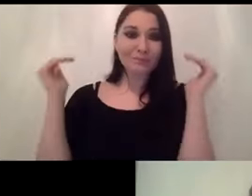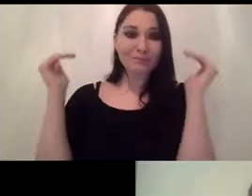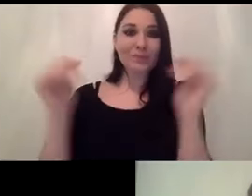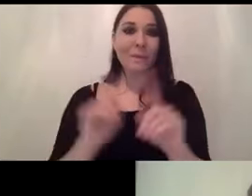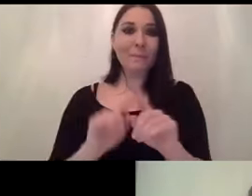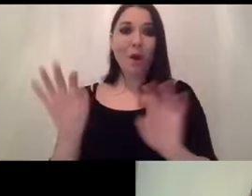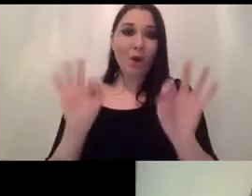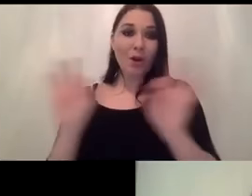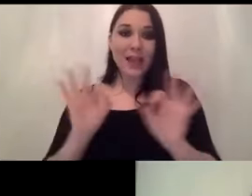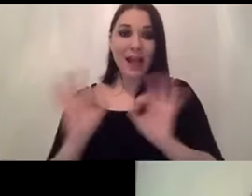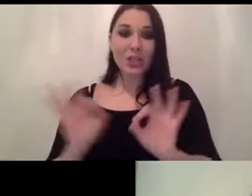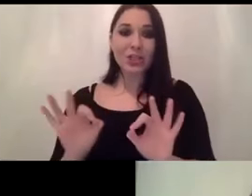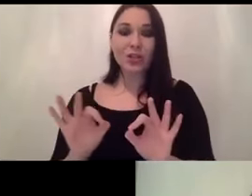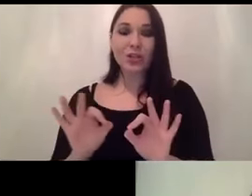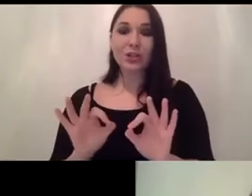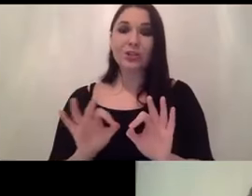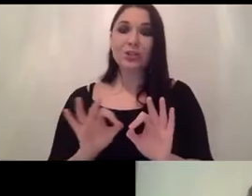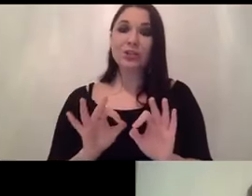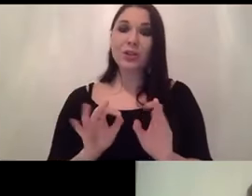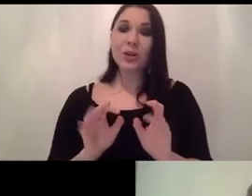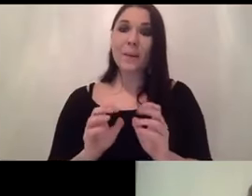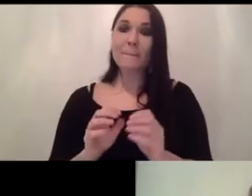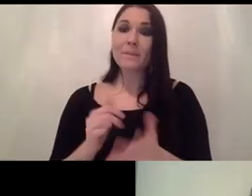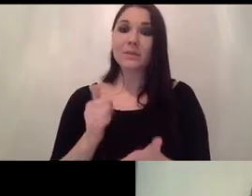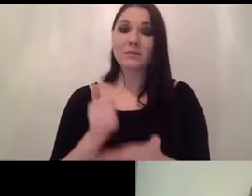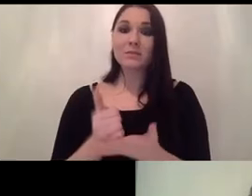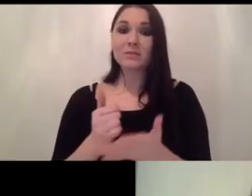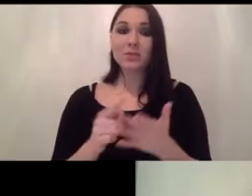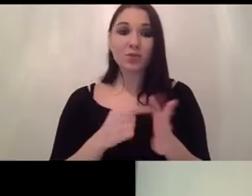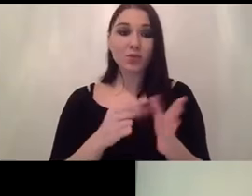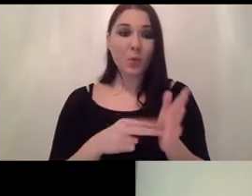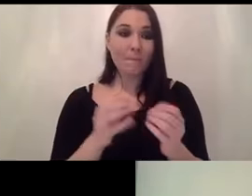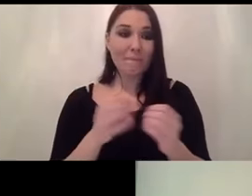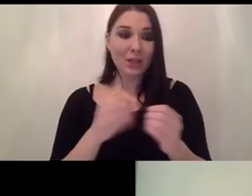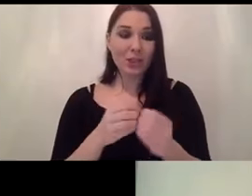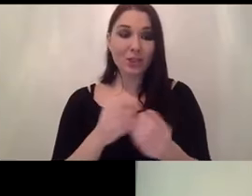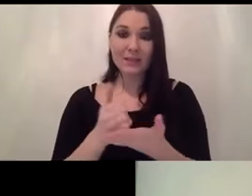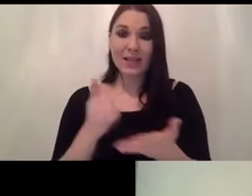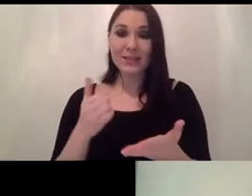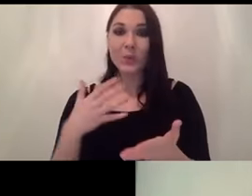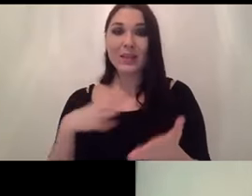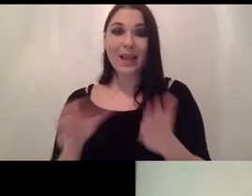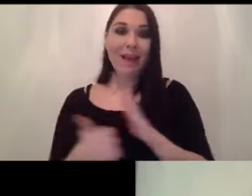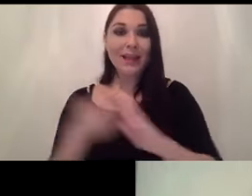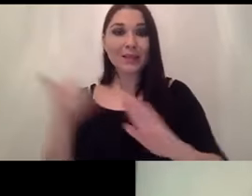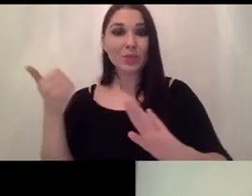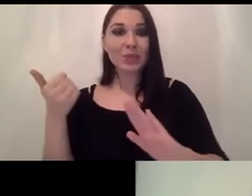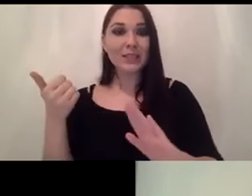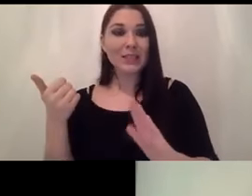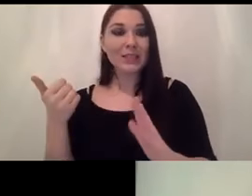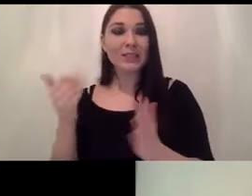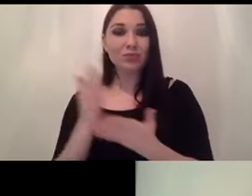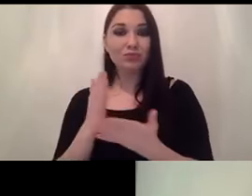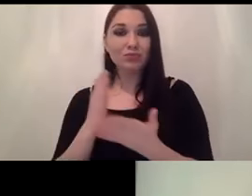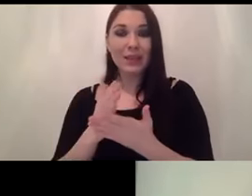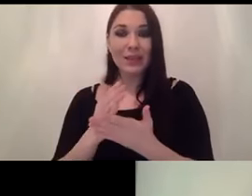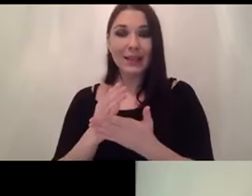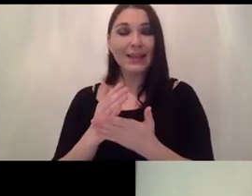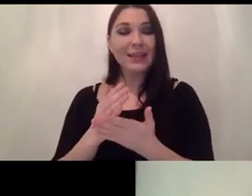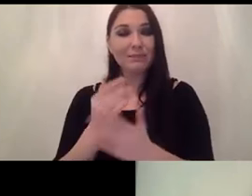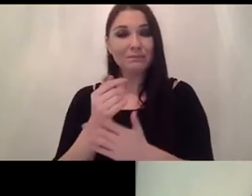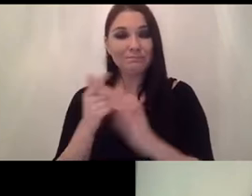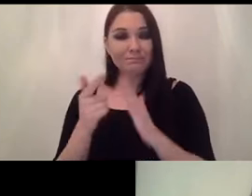like Junli mentioned, which are fantastic, but at some point you need some expertise to really deeply understand what's going on